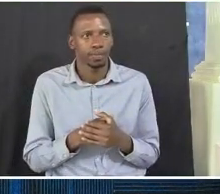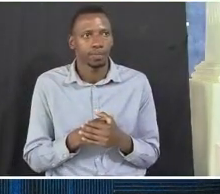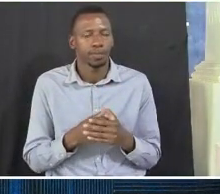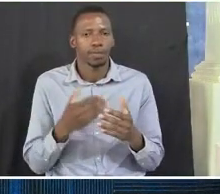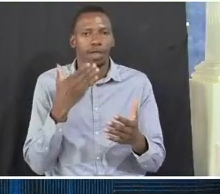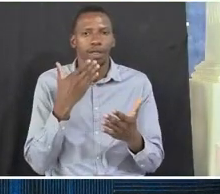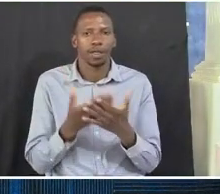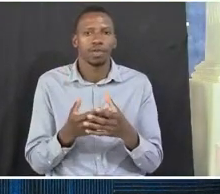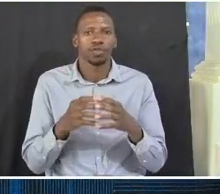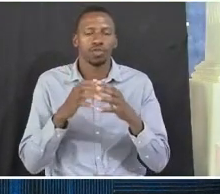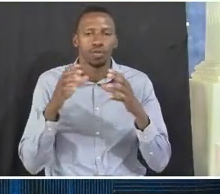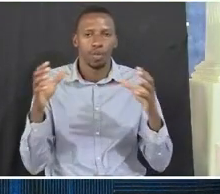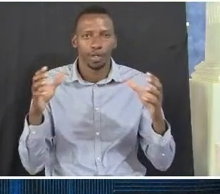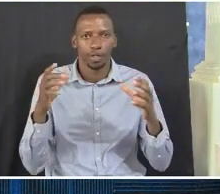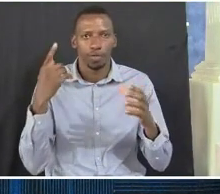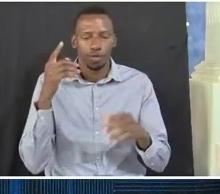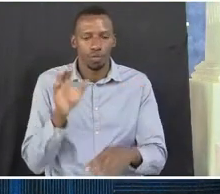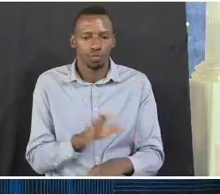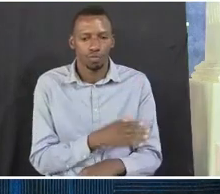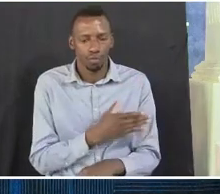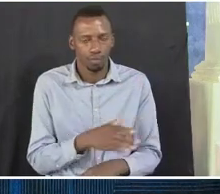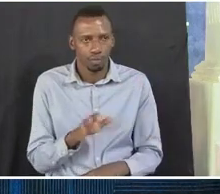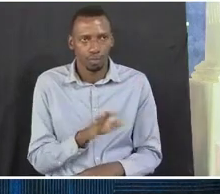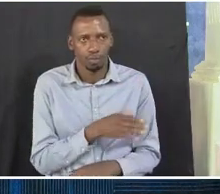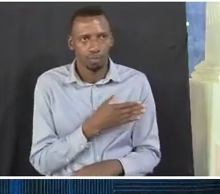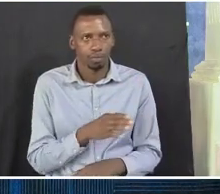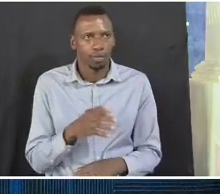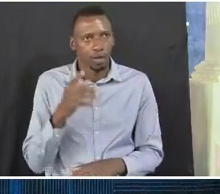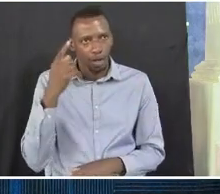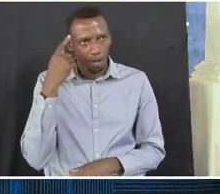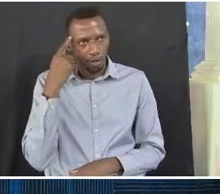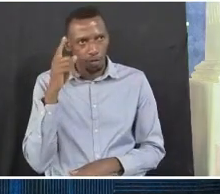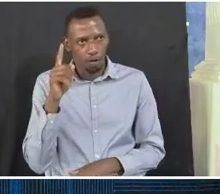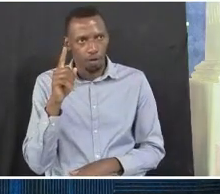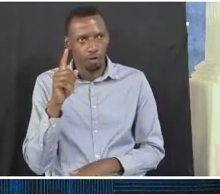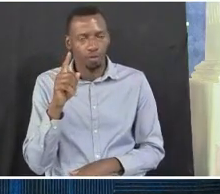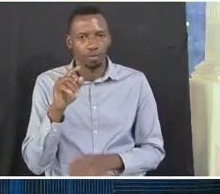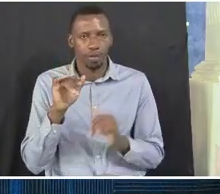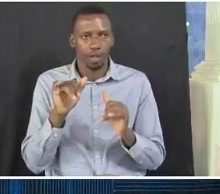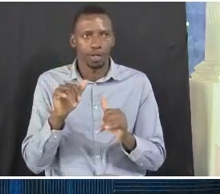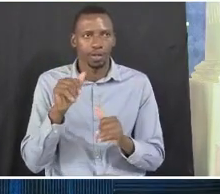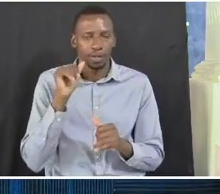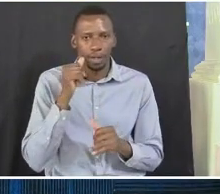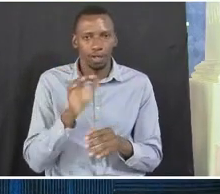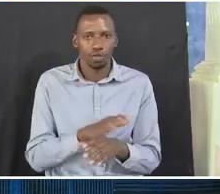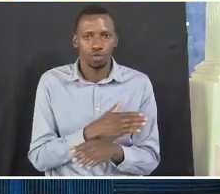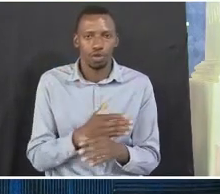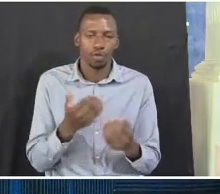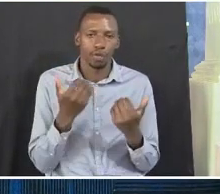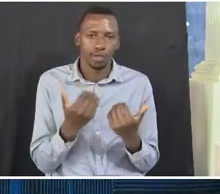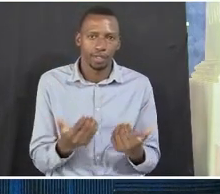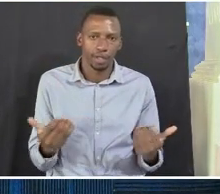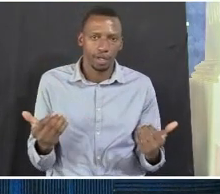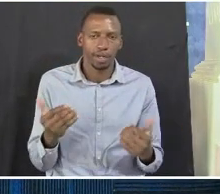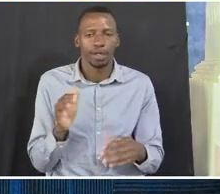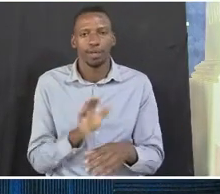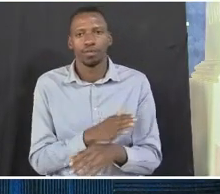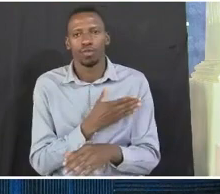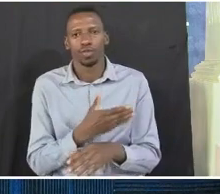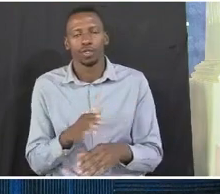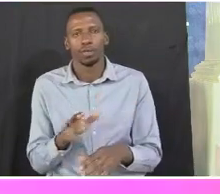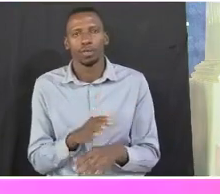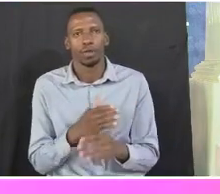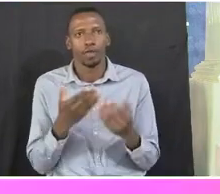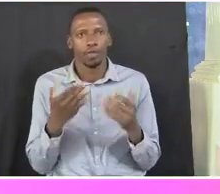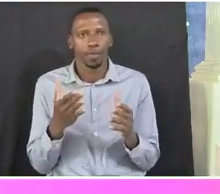Thank you so much for the choir, for the music. Thank you for the children, for the music,